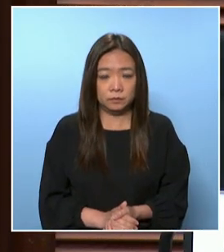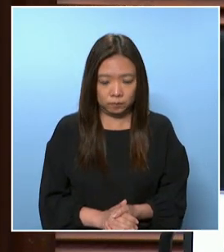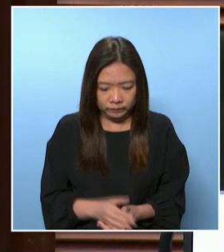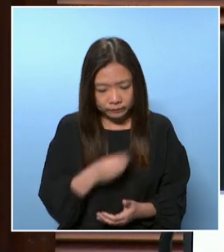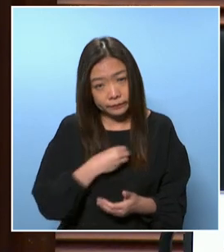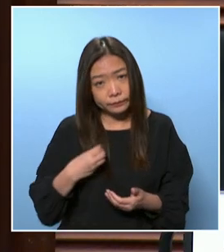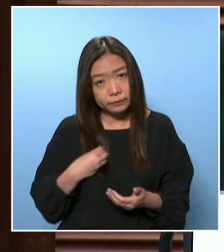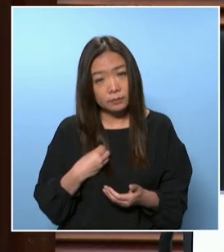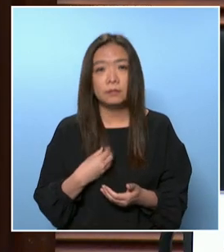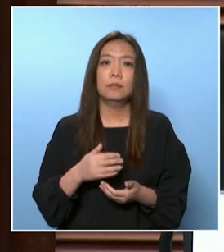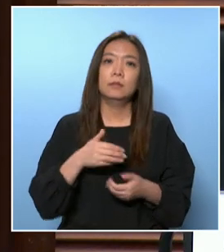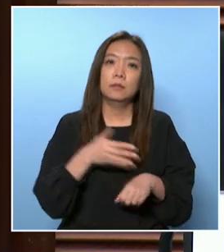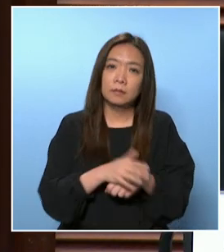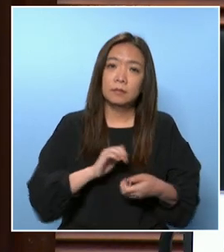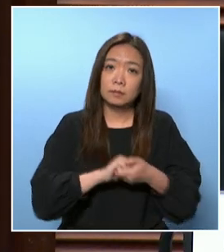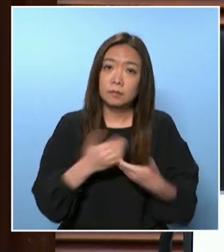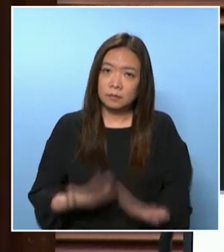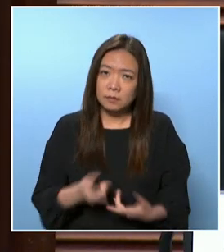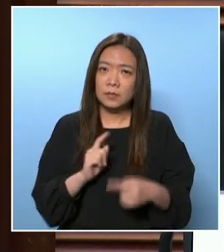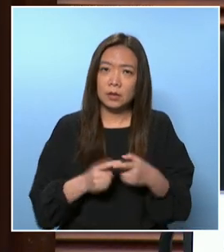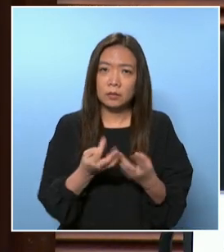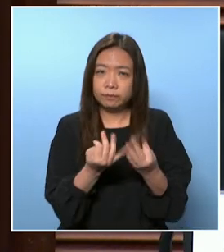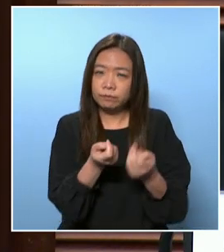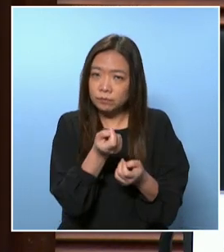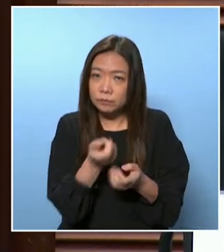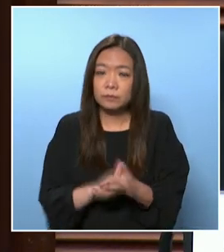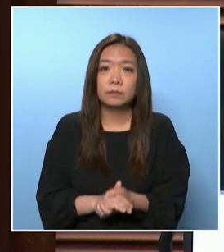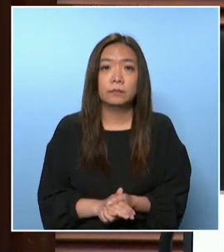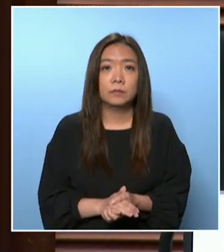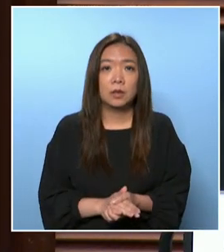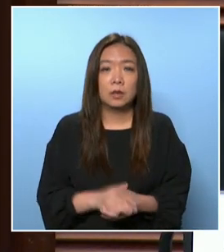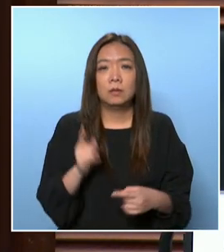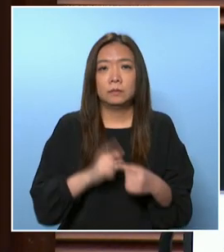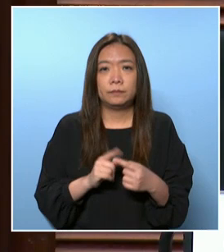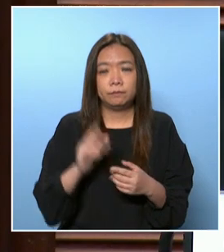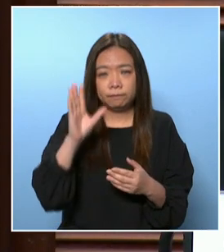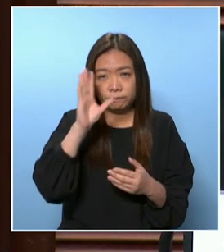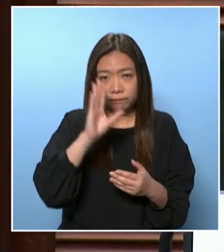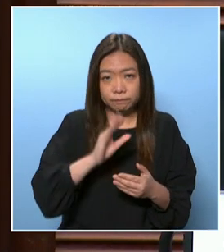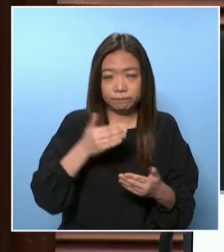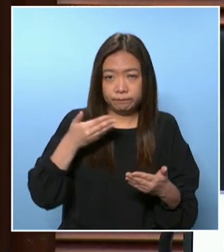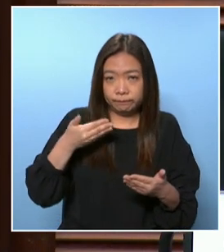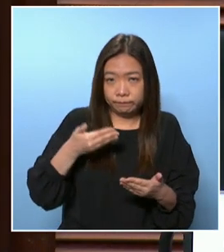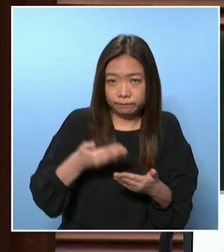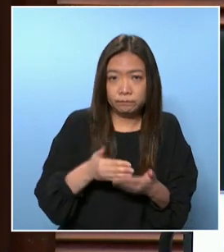you, Madam Chen. Cooperation between the healthcare sector and the